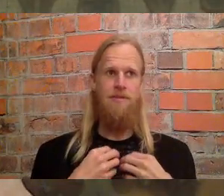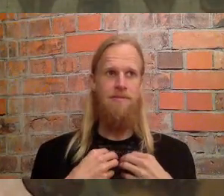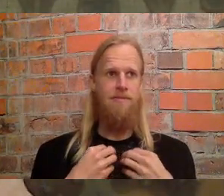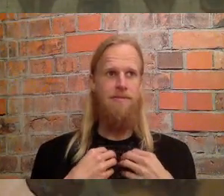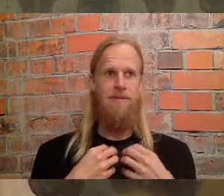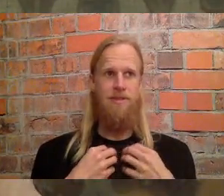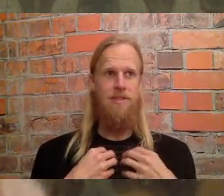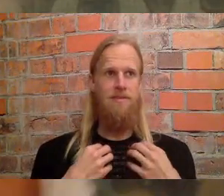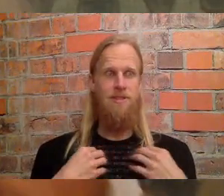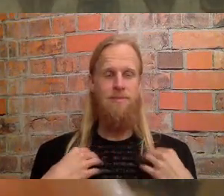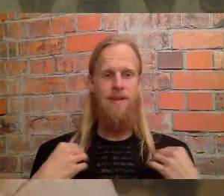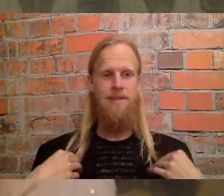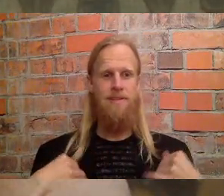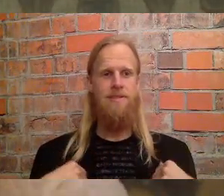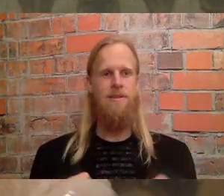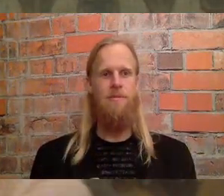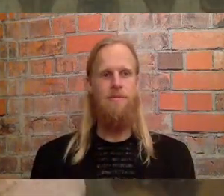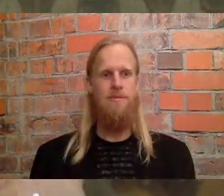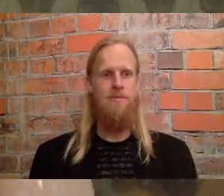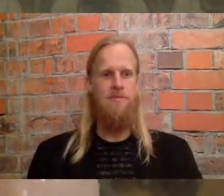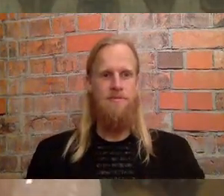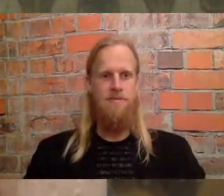Tapping the front of the ribs.